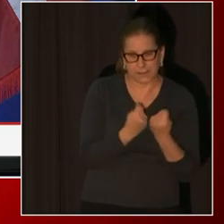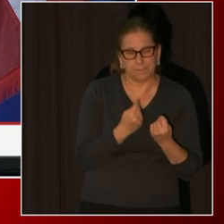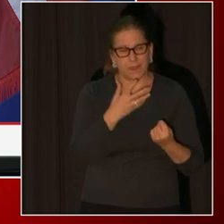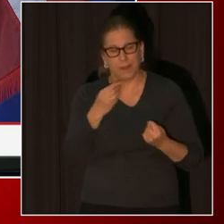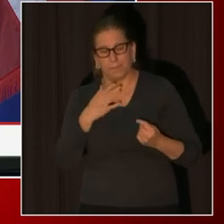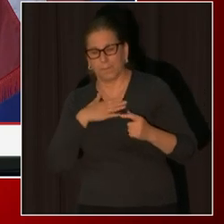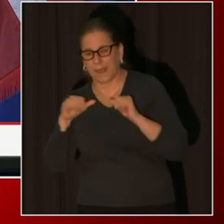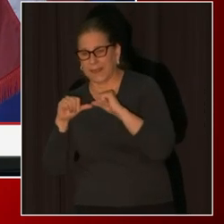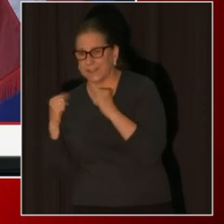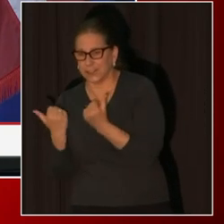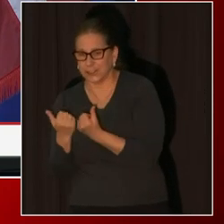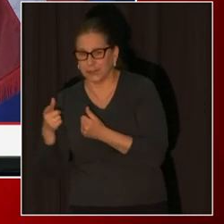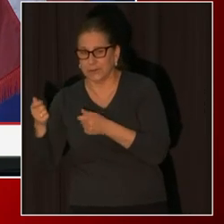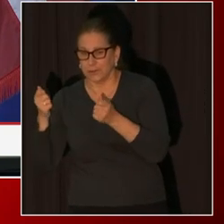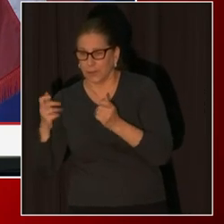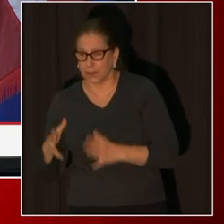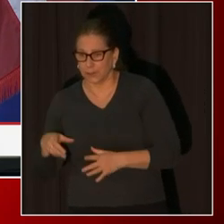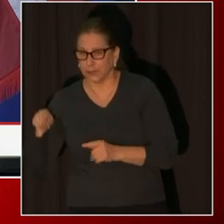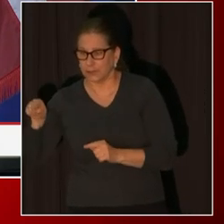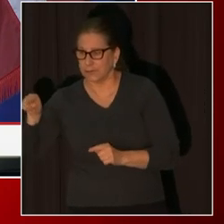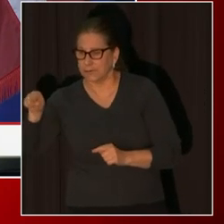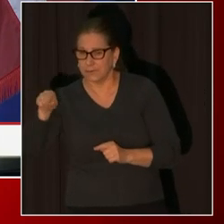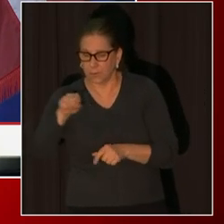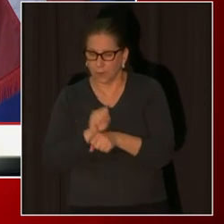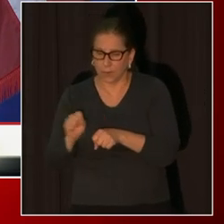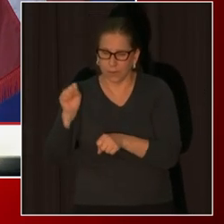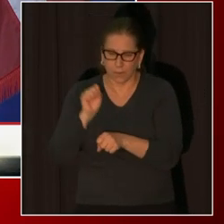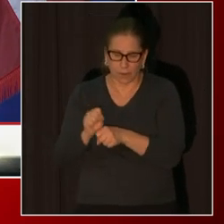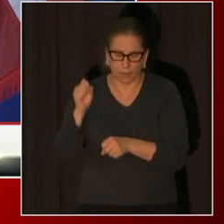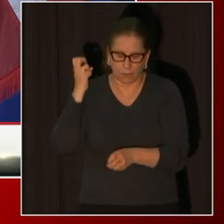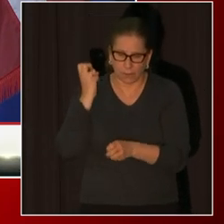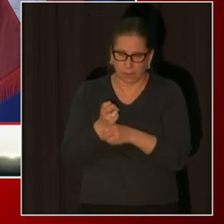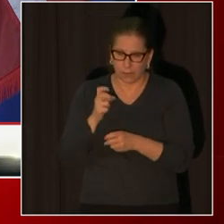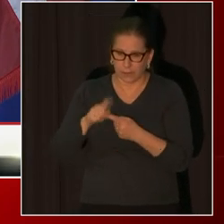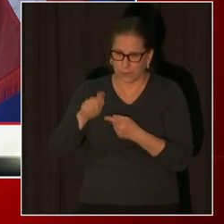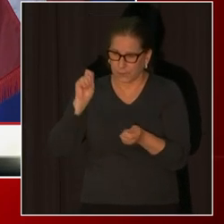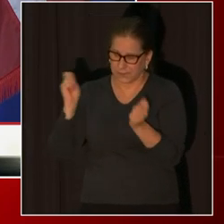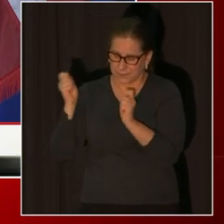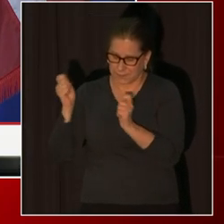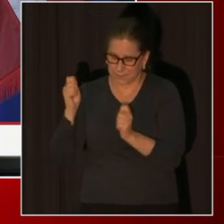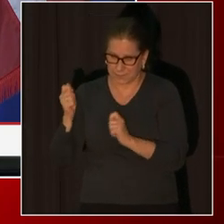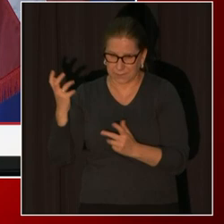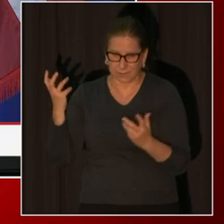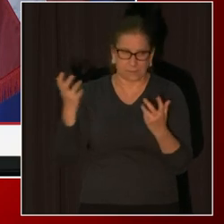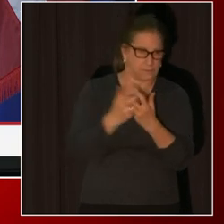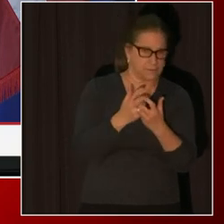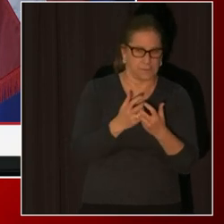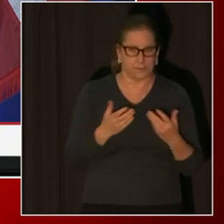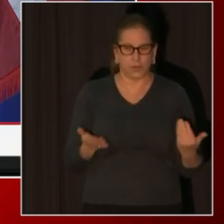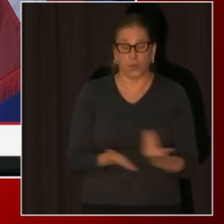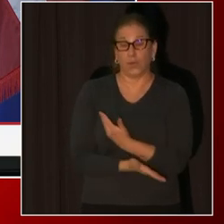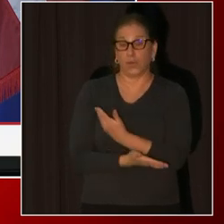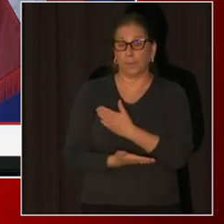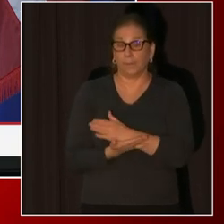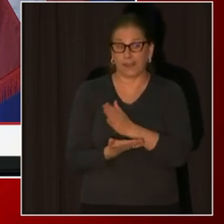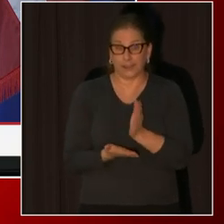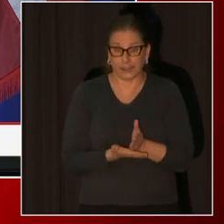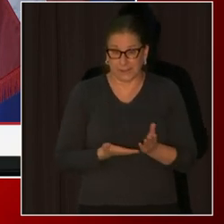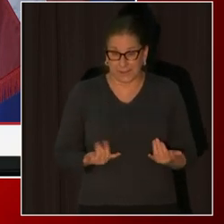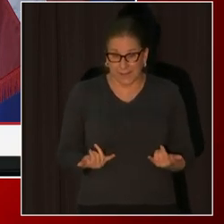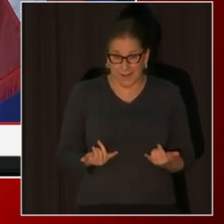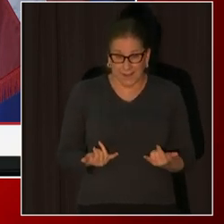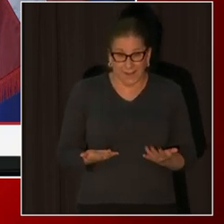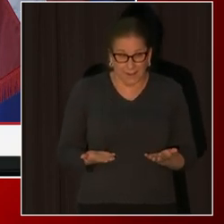to turn this budget around after nearly completing one budget just